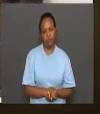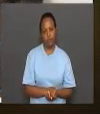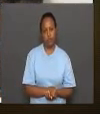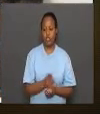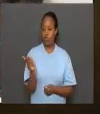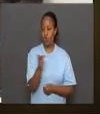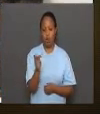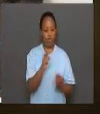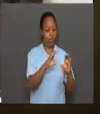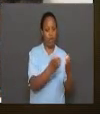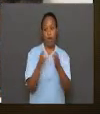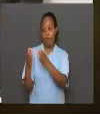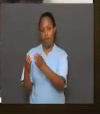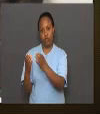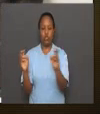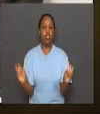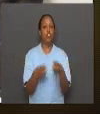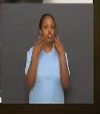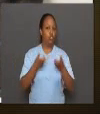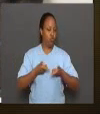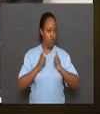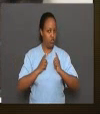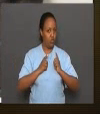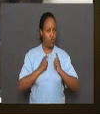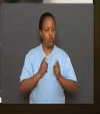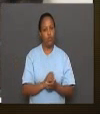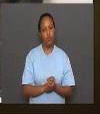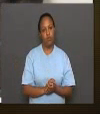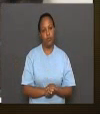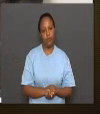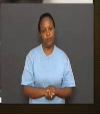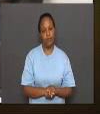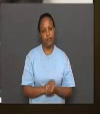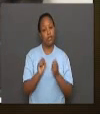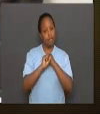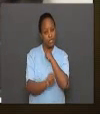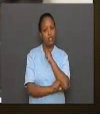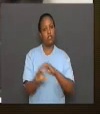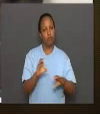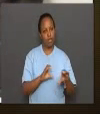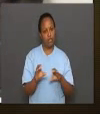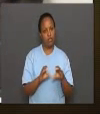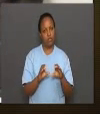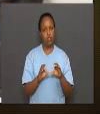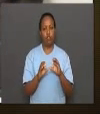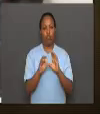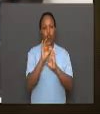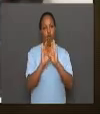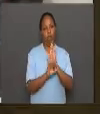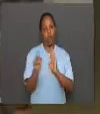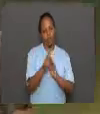between two parties in conflict. It is based upon formal procedural rules.